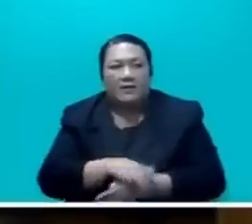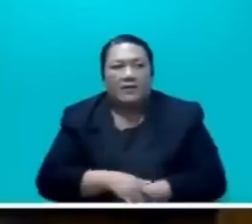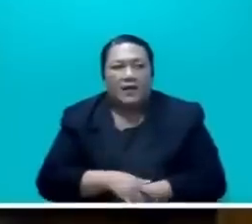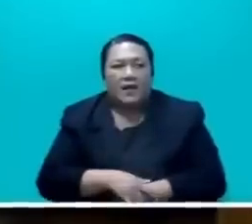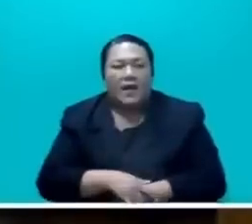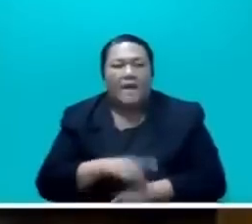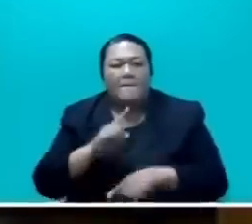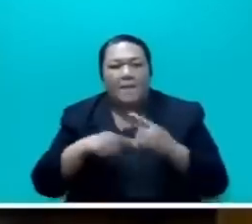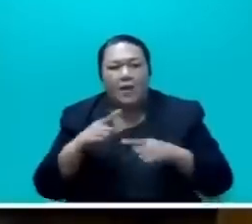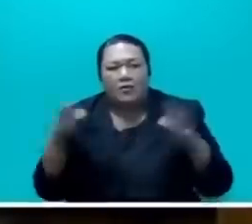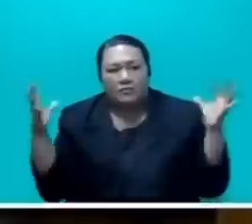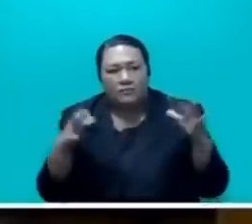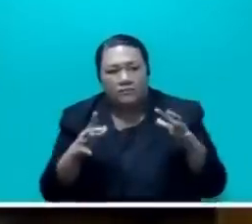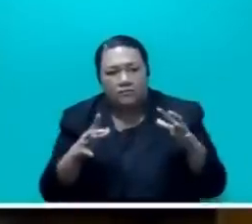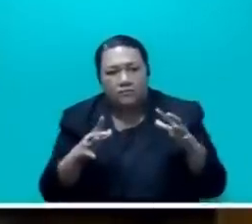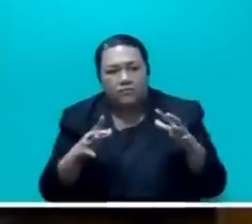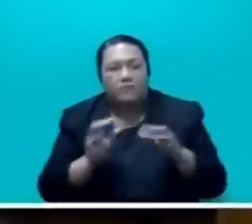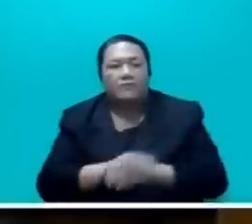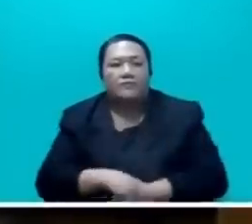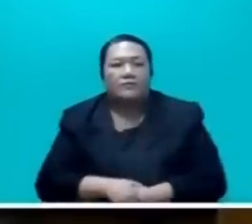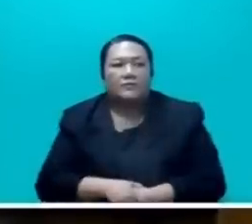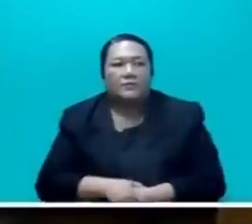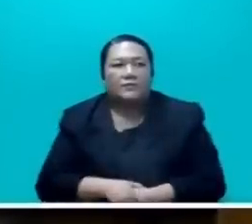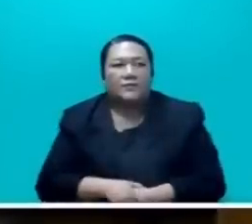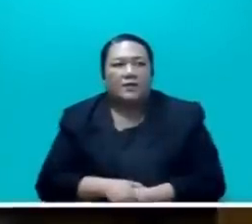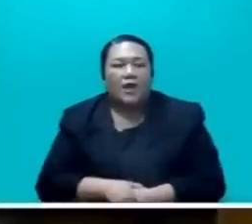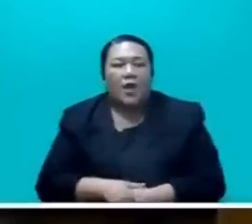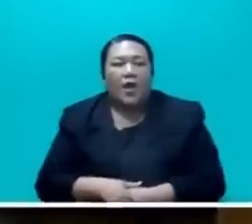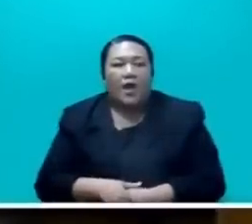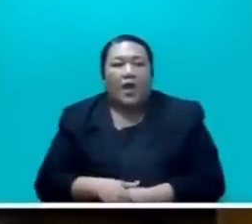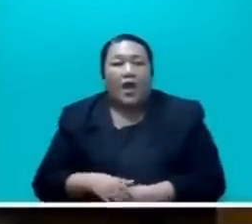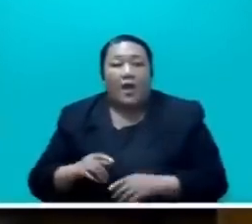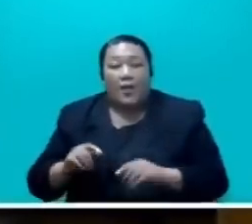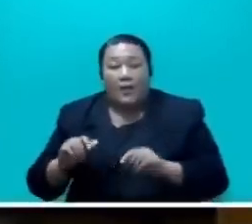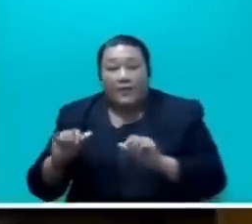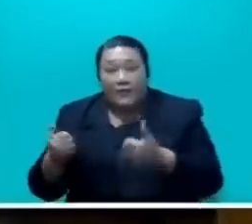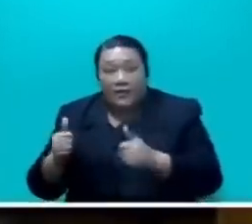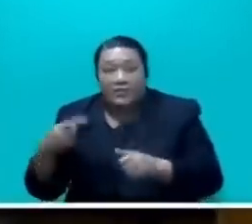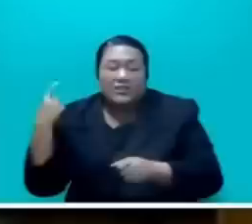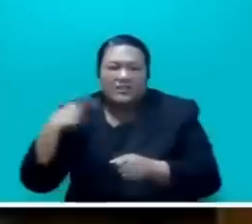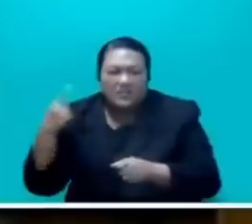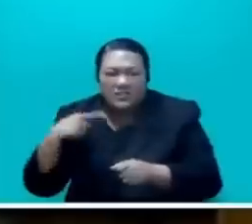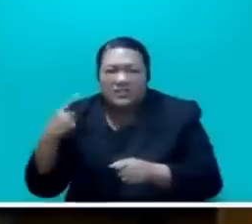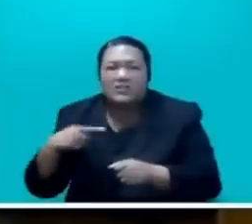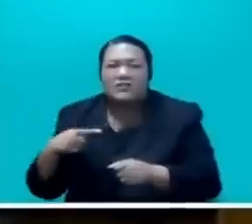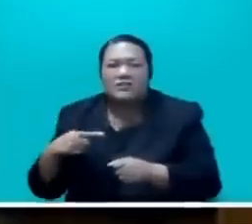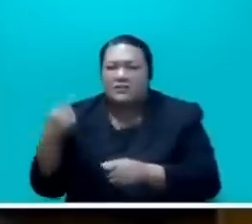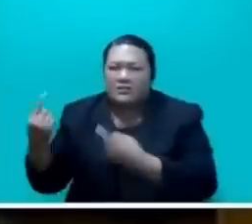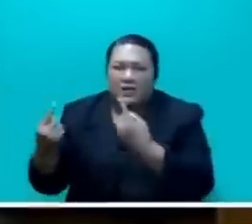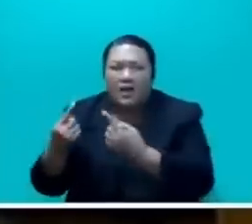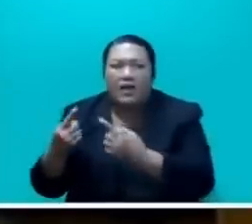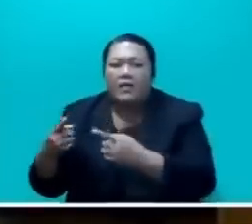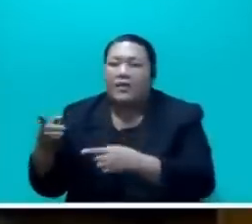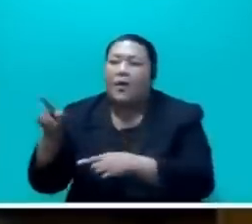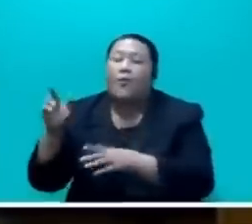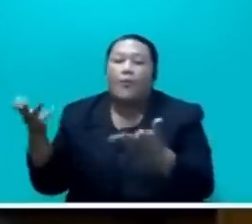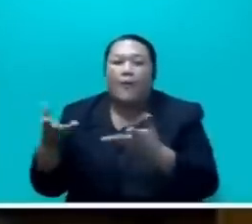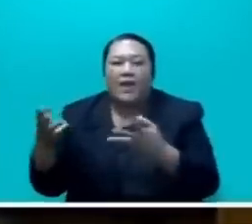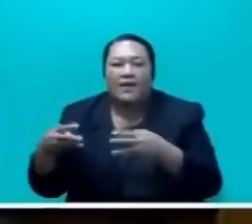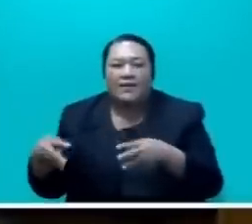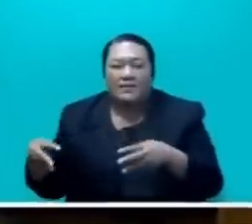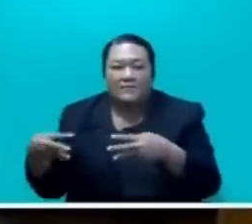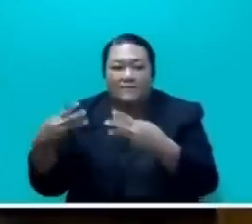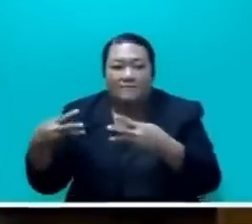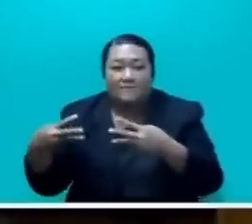together after trying to kill each other in the same sector in the civil war, with the United Nations coming in and